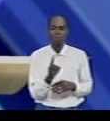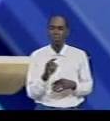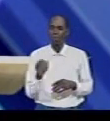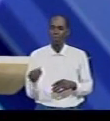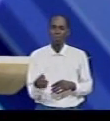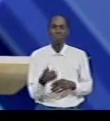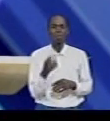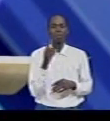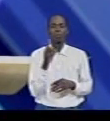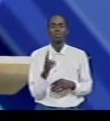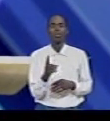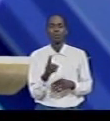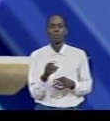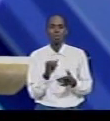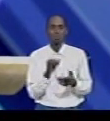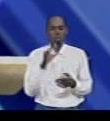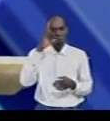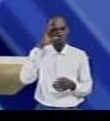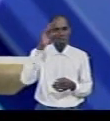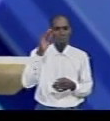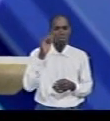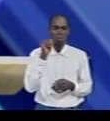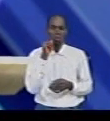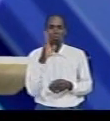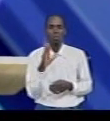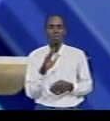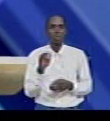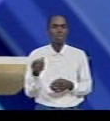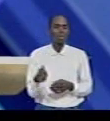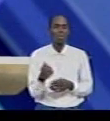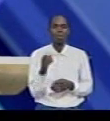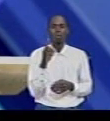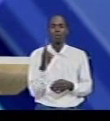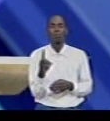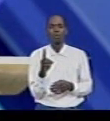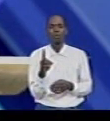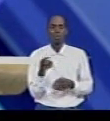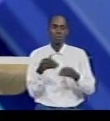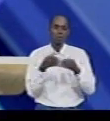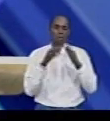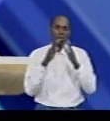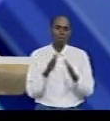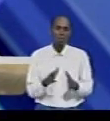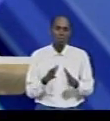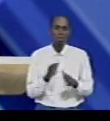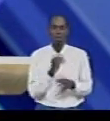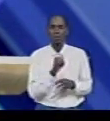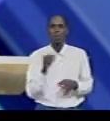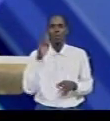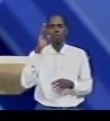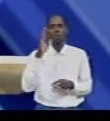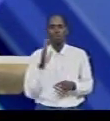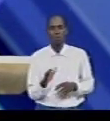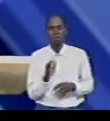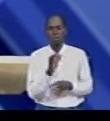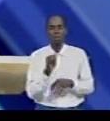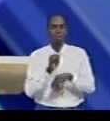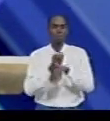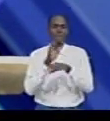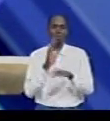Whosoever, male or female, whosoever, a leader, a minister, a